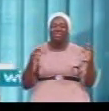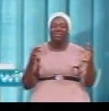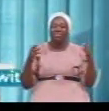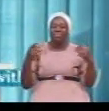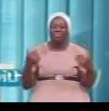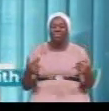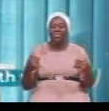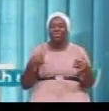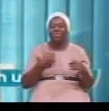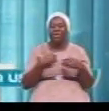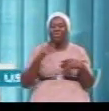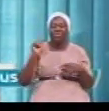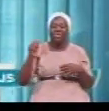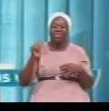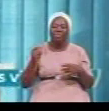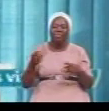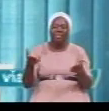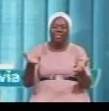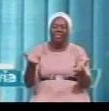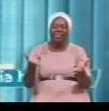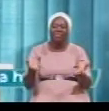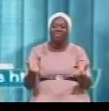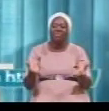Now we have testimonies from the Alpha location.